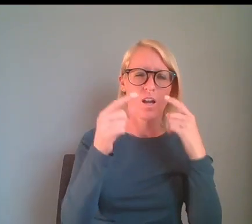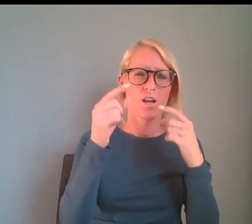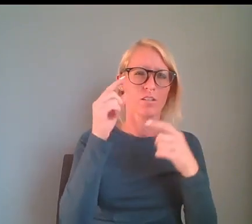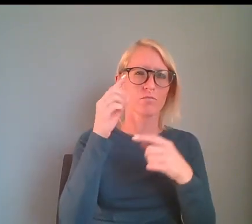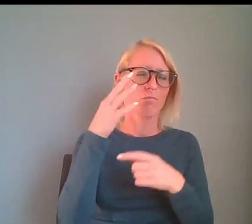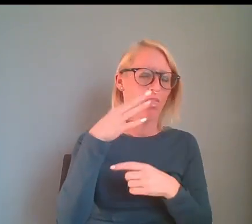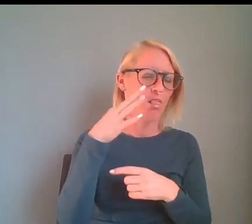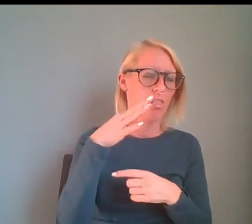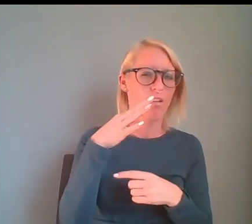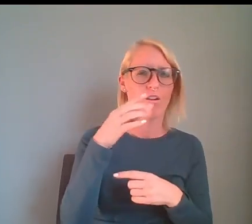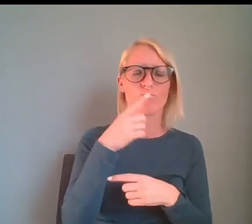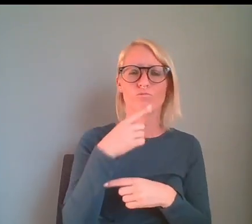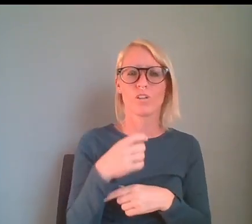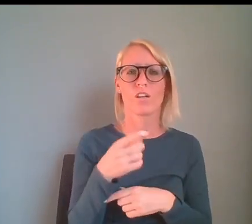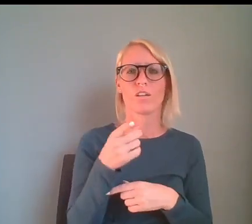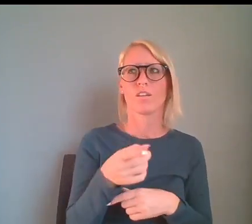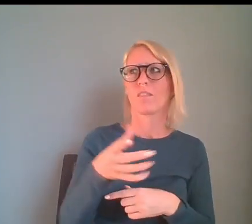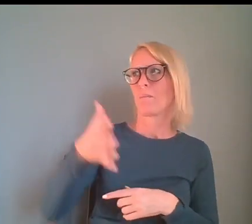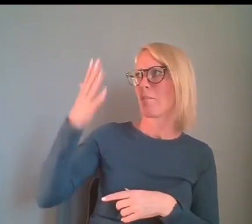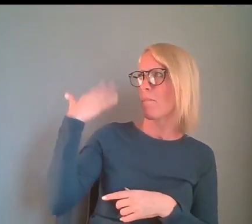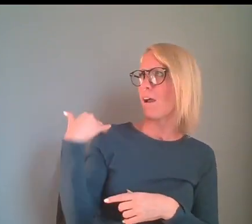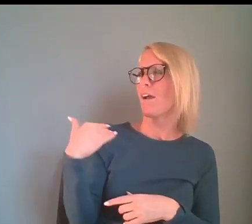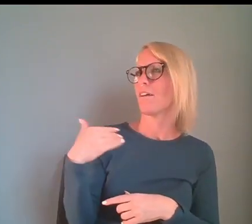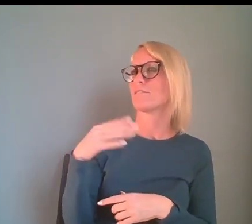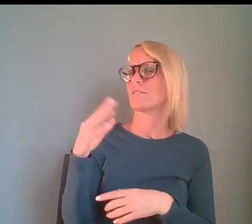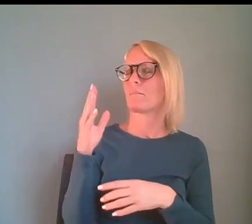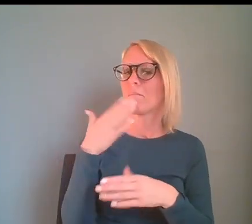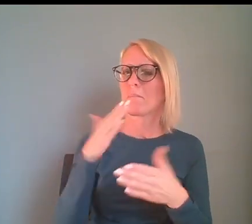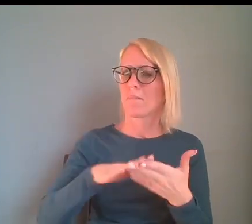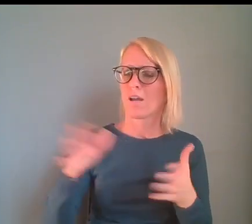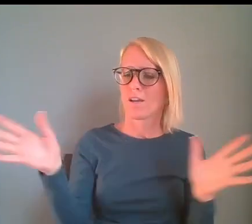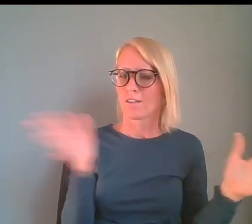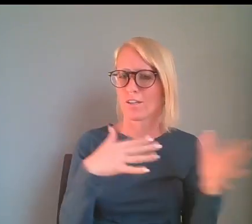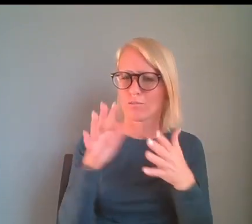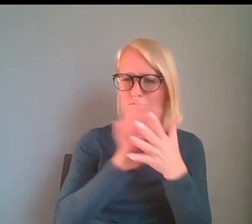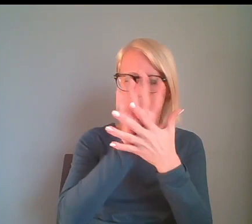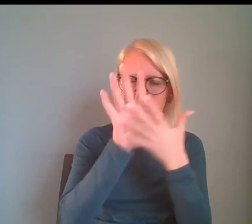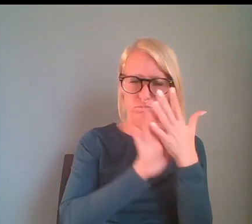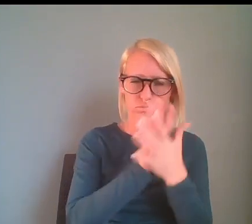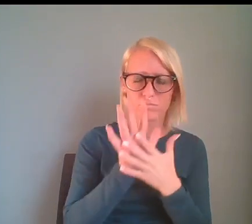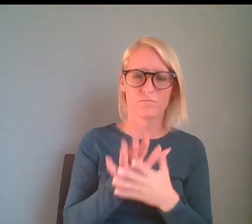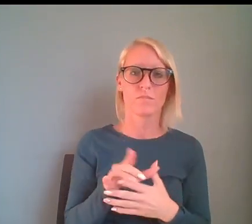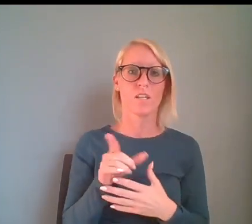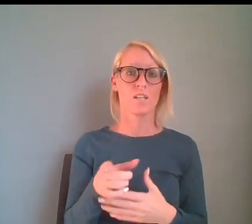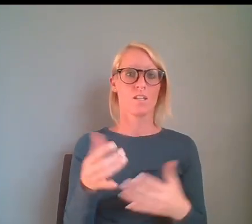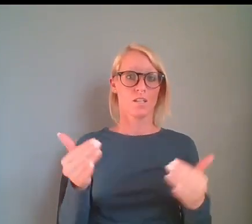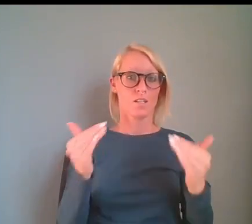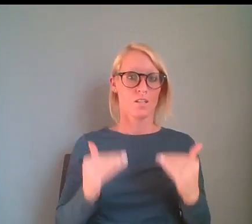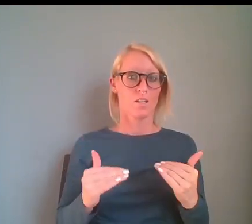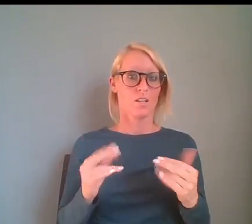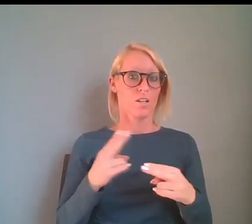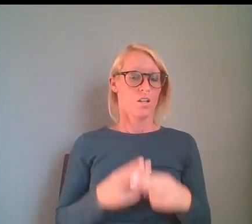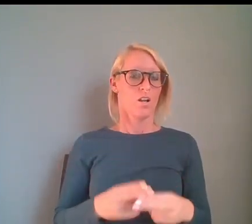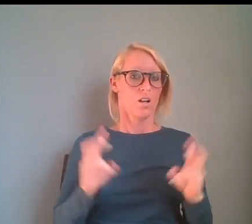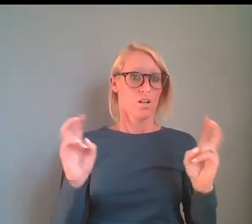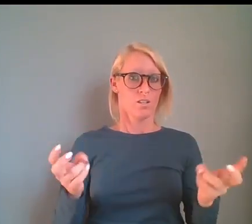that one's about. And then this one is called We All Need Water. And